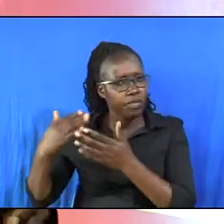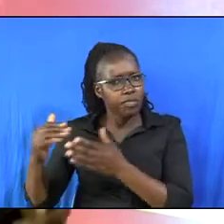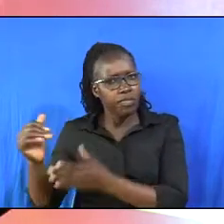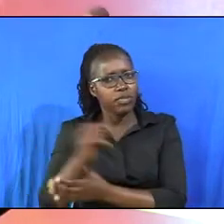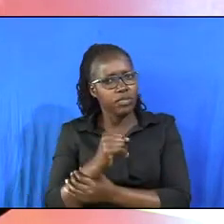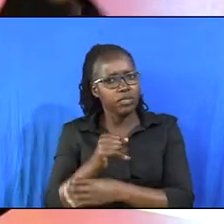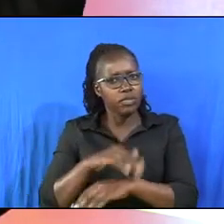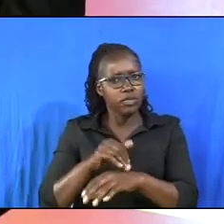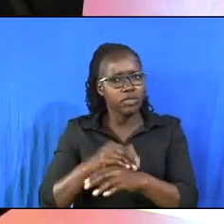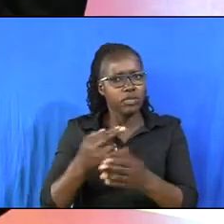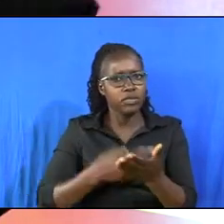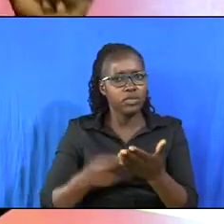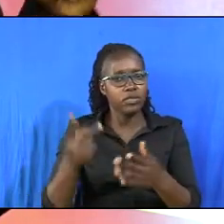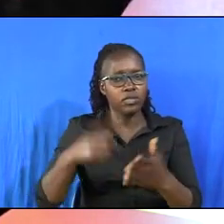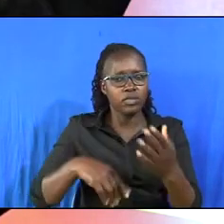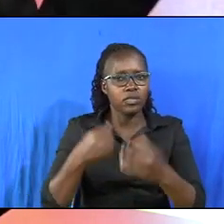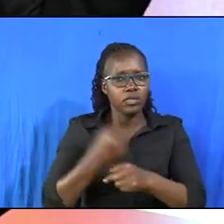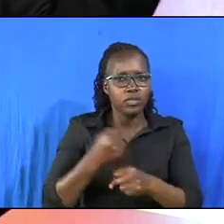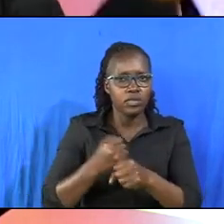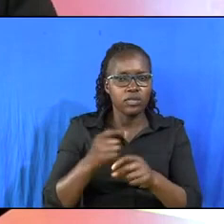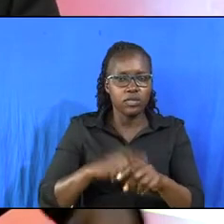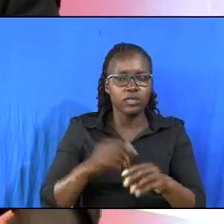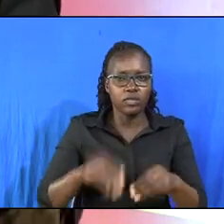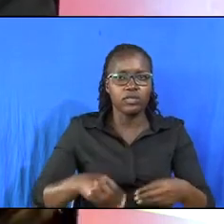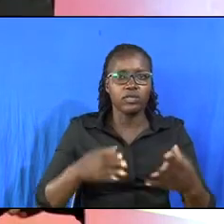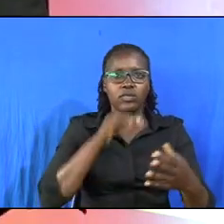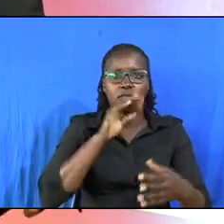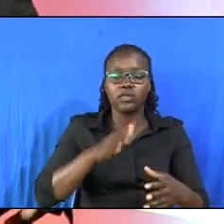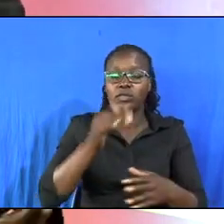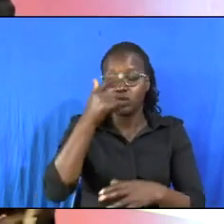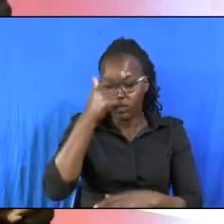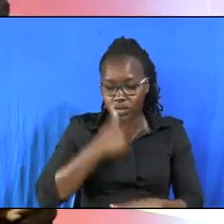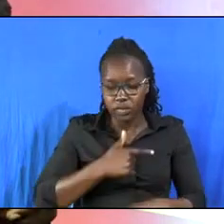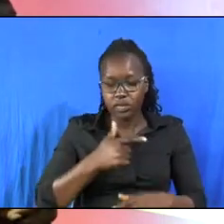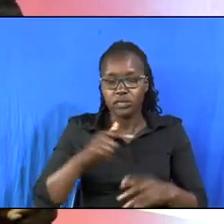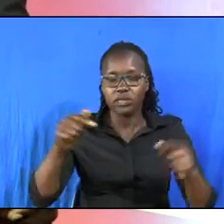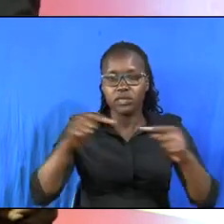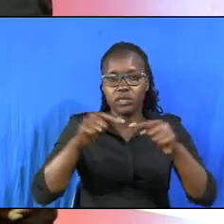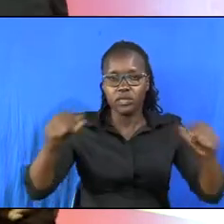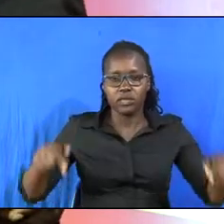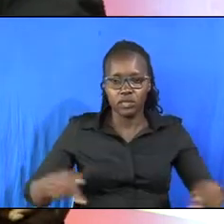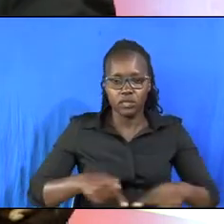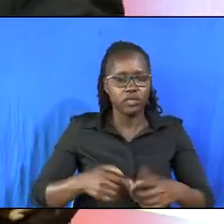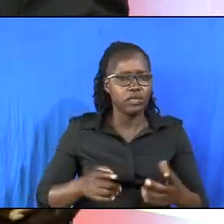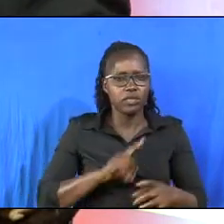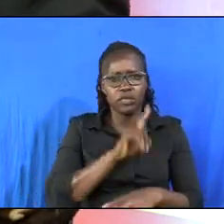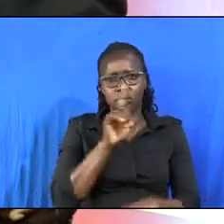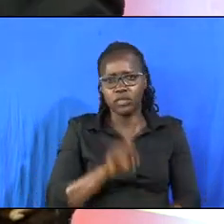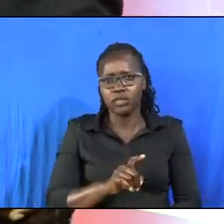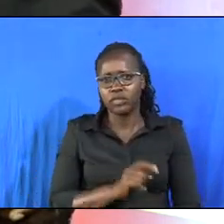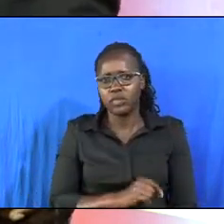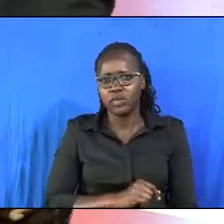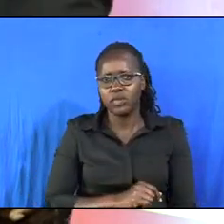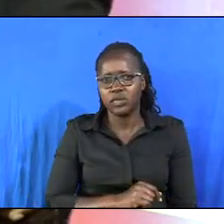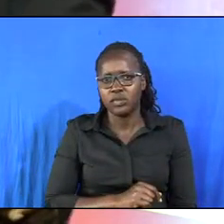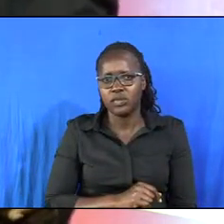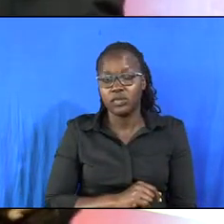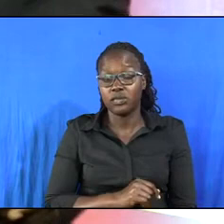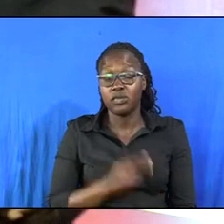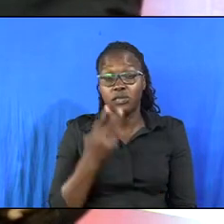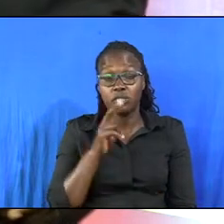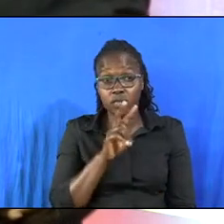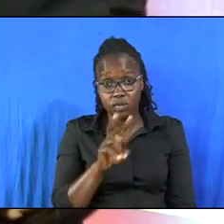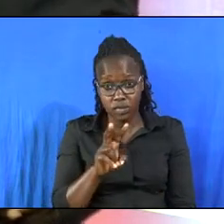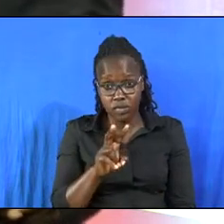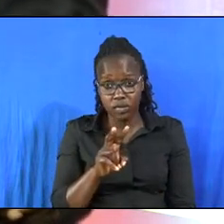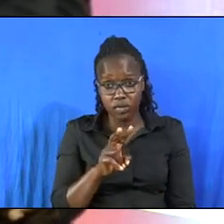righteous for what he did when he offered his son isaac on the altar that was the question you see